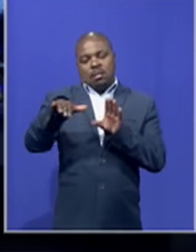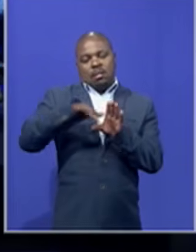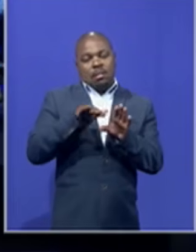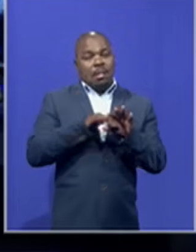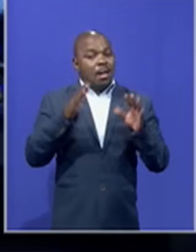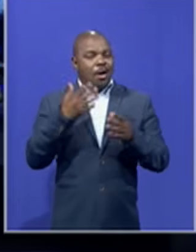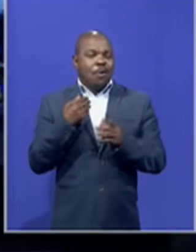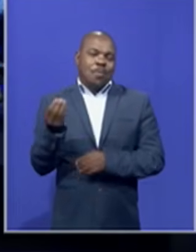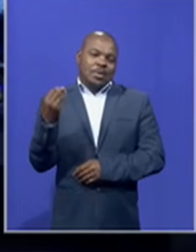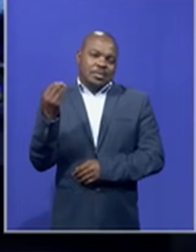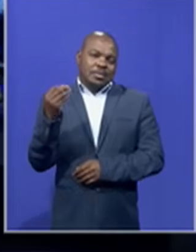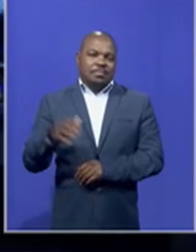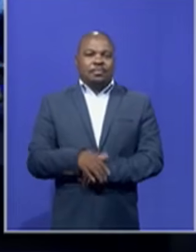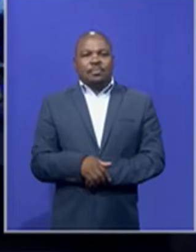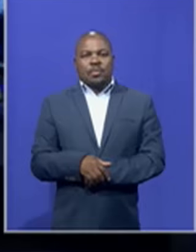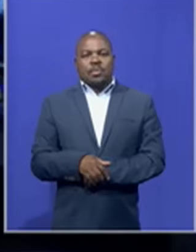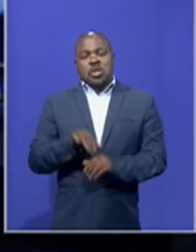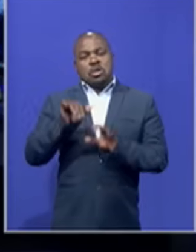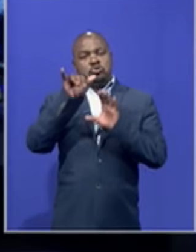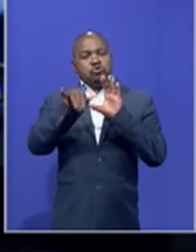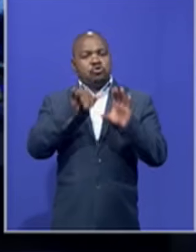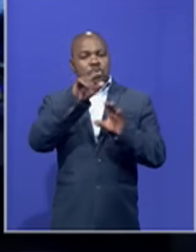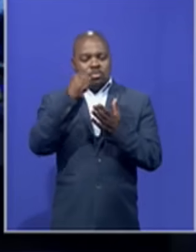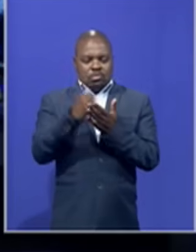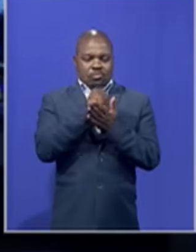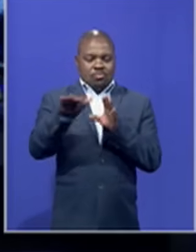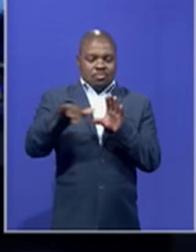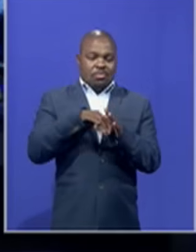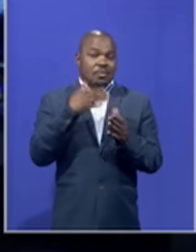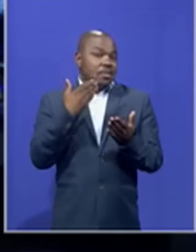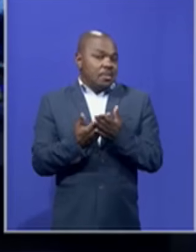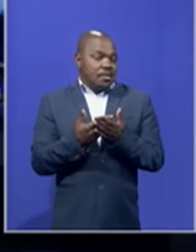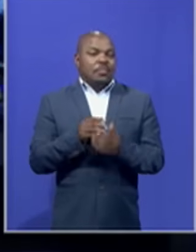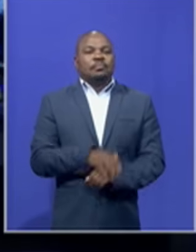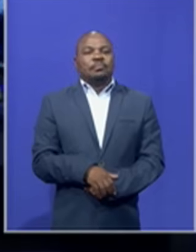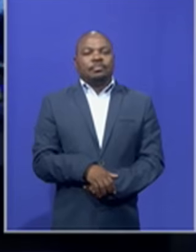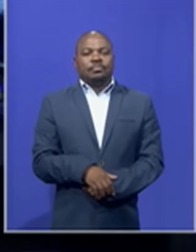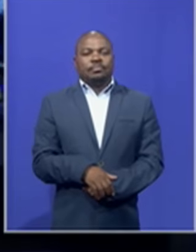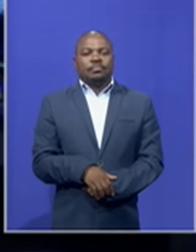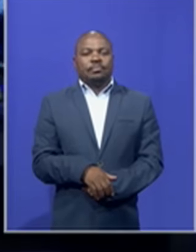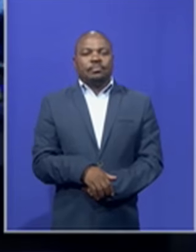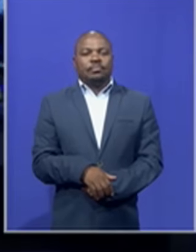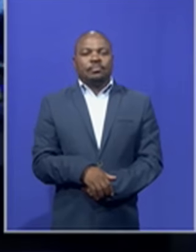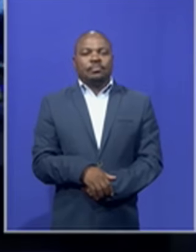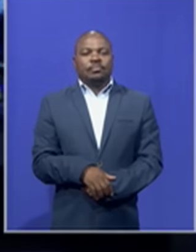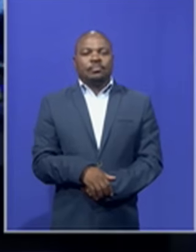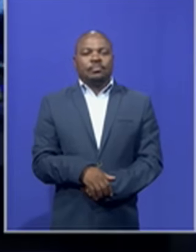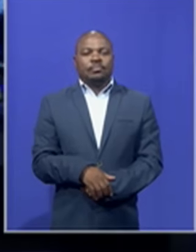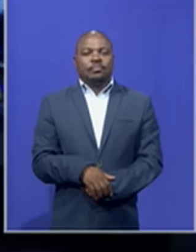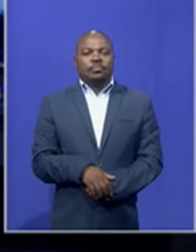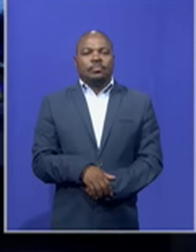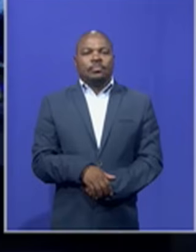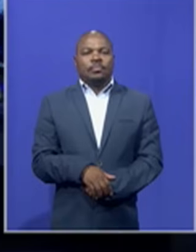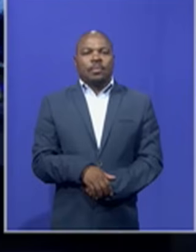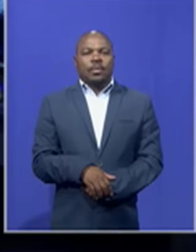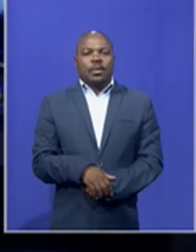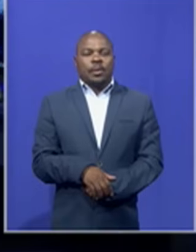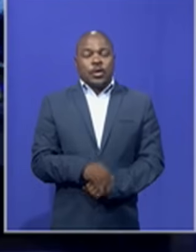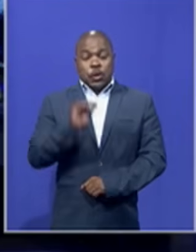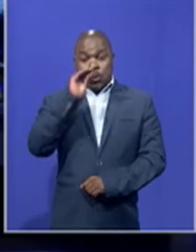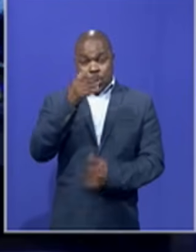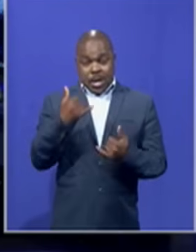tsa rona ka video ya WhatsApp, mme o ka subscribe ho YouTube ka SABC ditaba_dikgang. kgaso